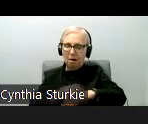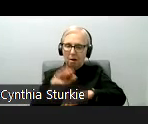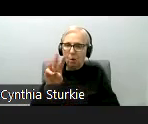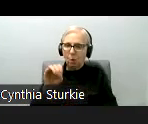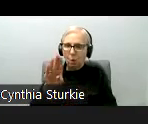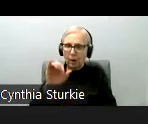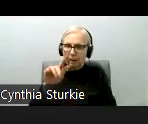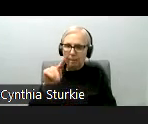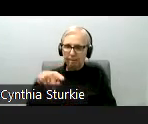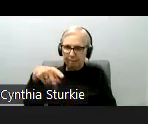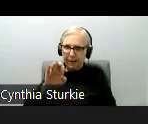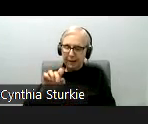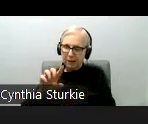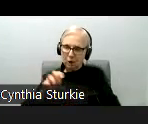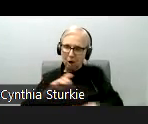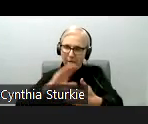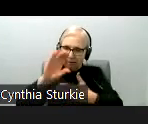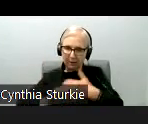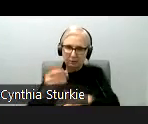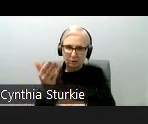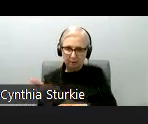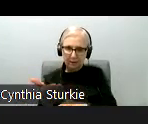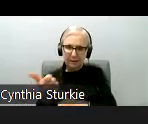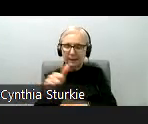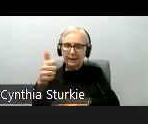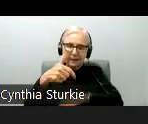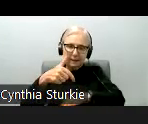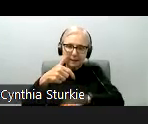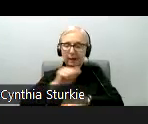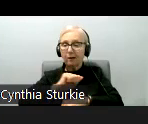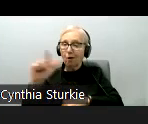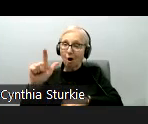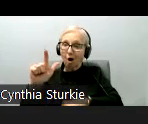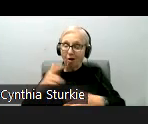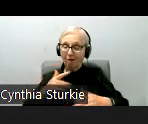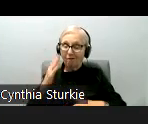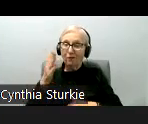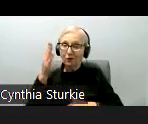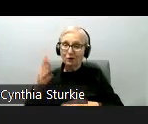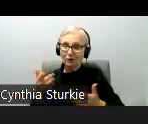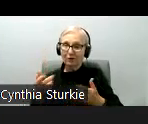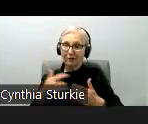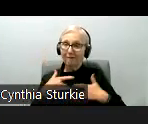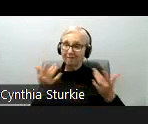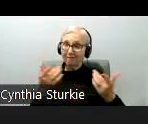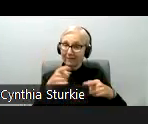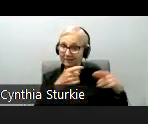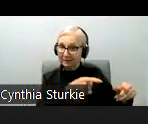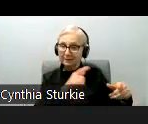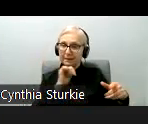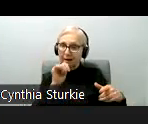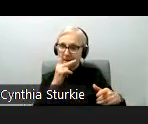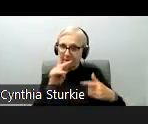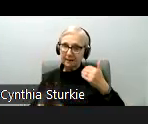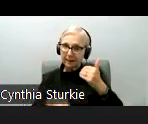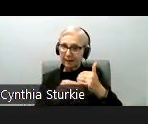there. And so we look forward to seeing you at any and all future events. Not seeing any